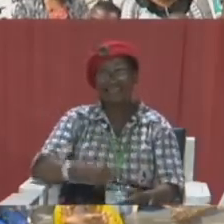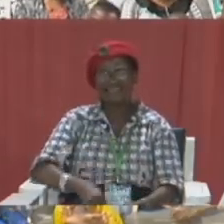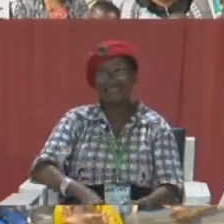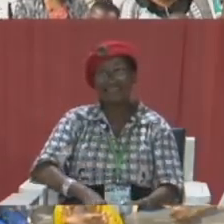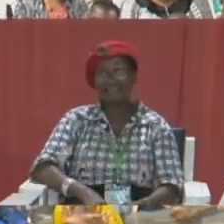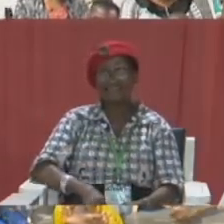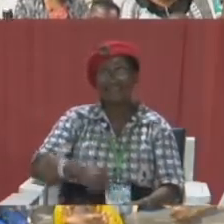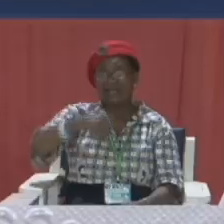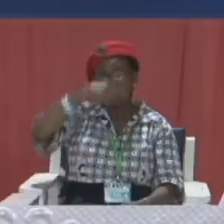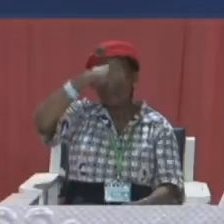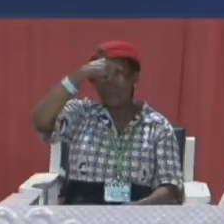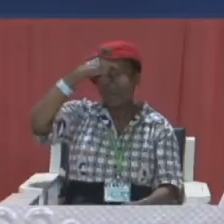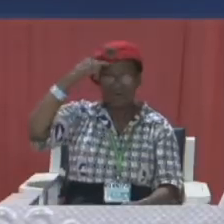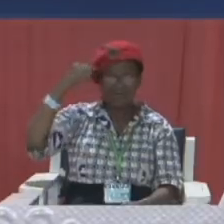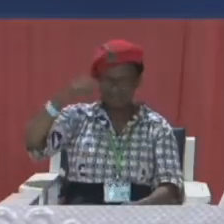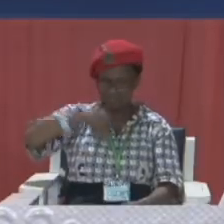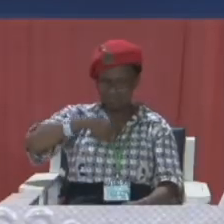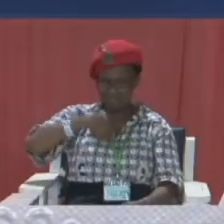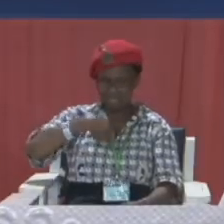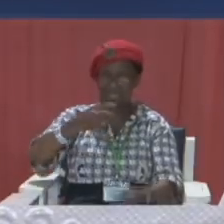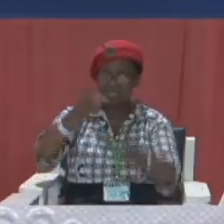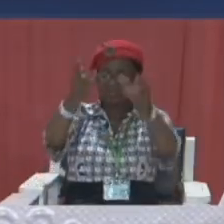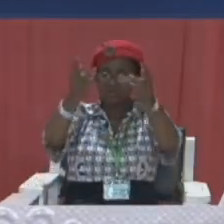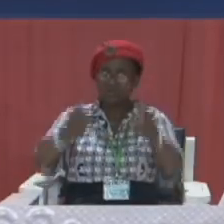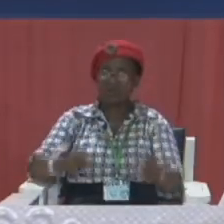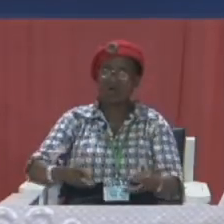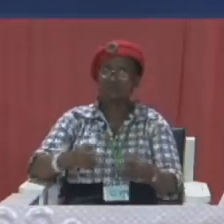Because I want to pay it off. Is